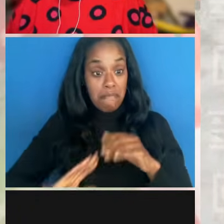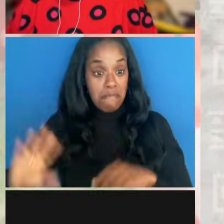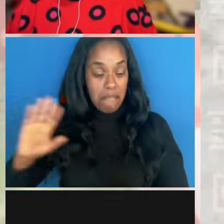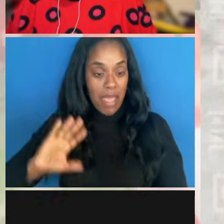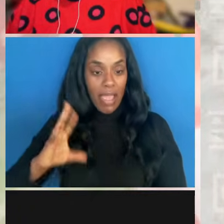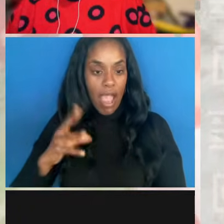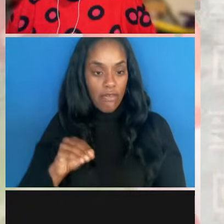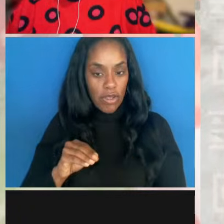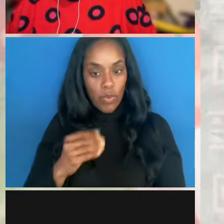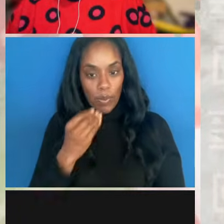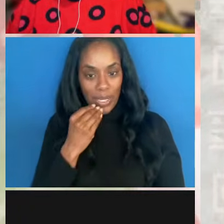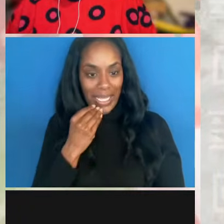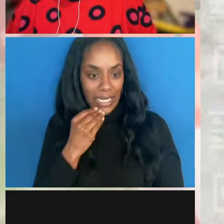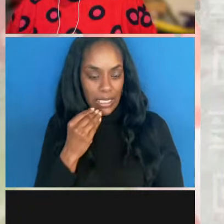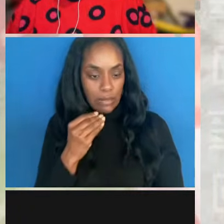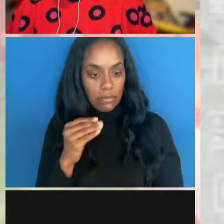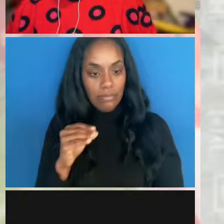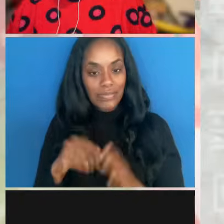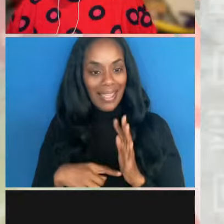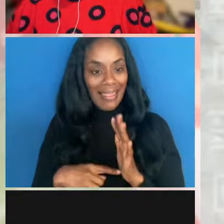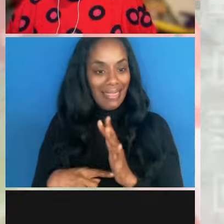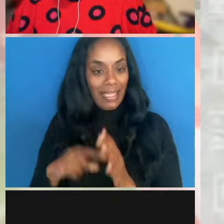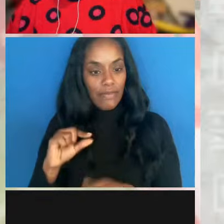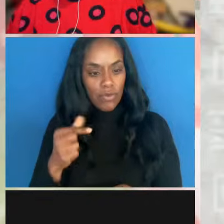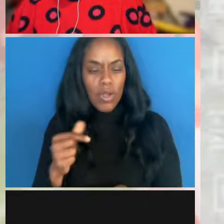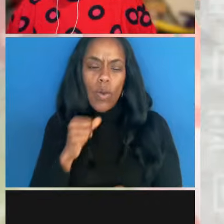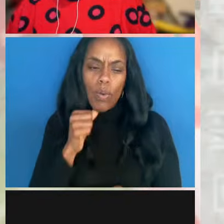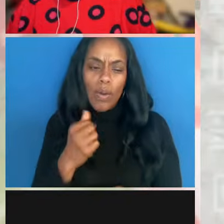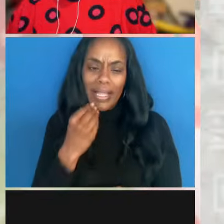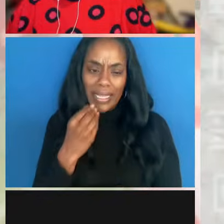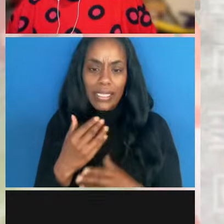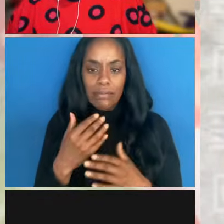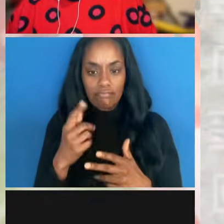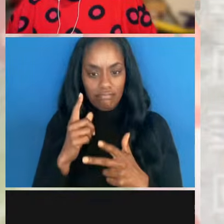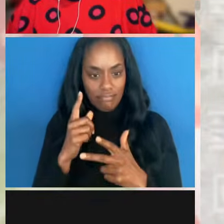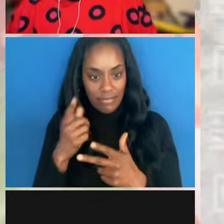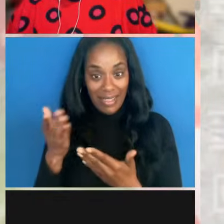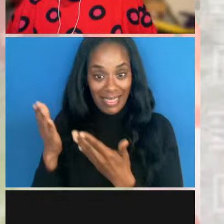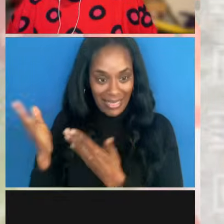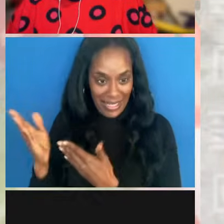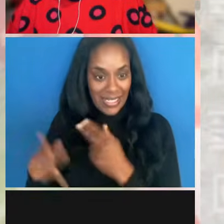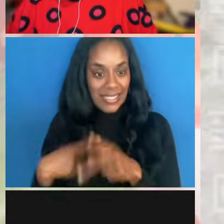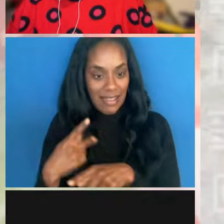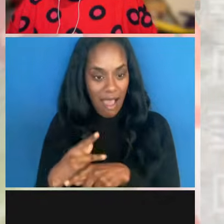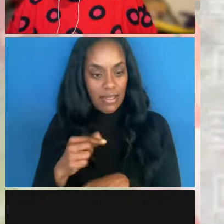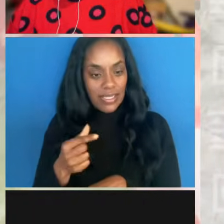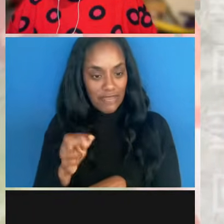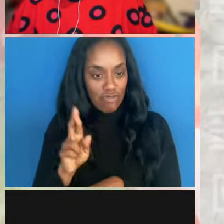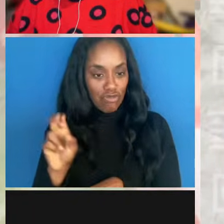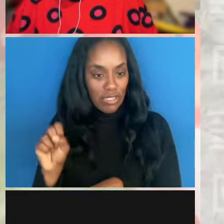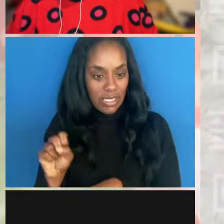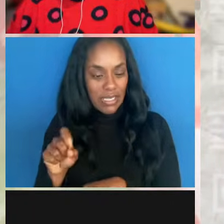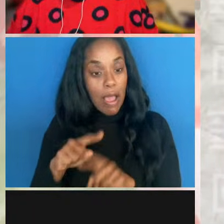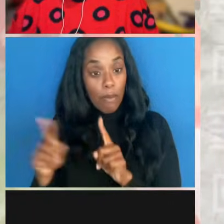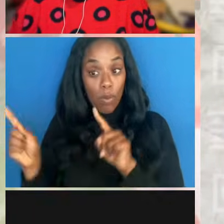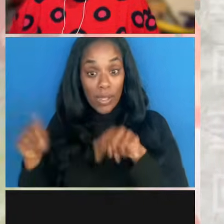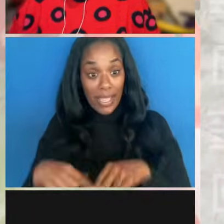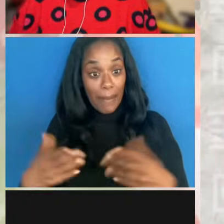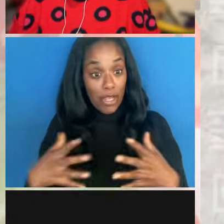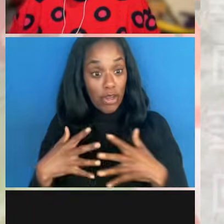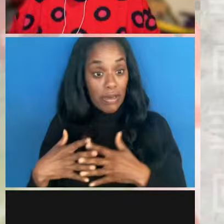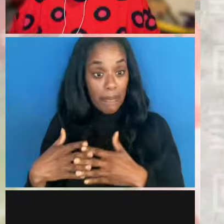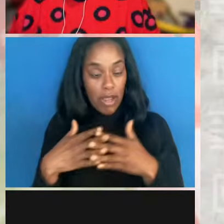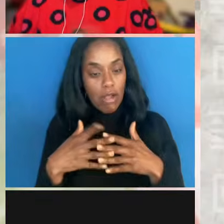to our diet. We weren't necessarily eating collards, mustards, and turnips. But when we came here, we started cooking with